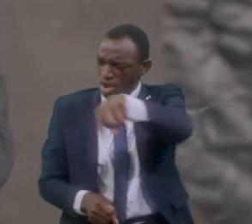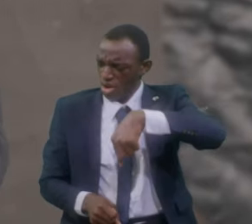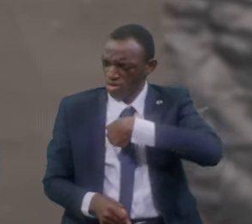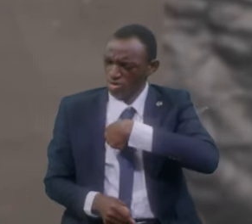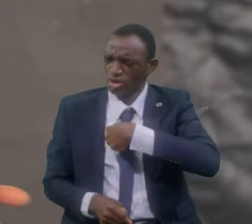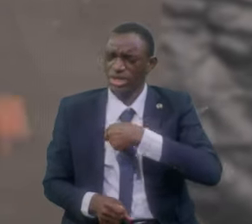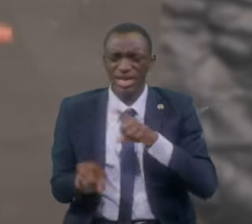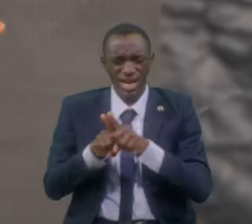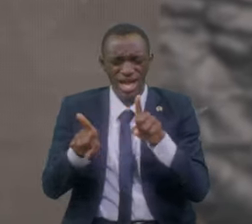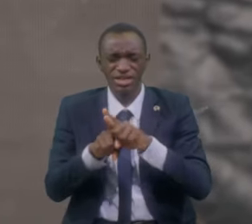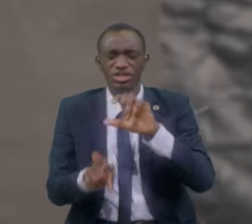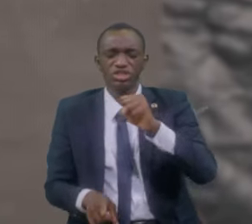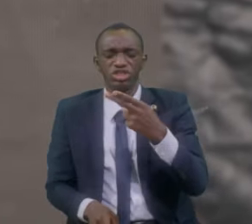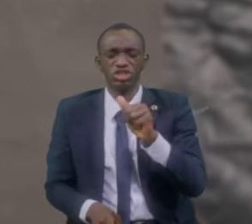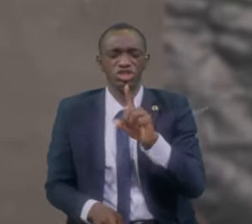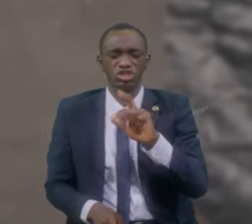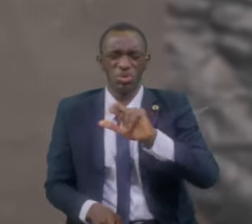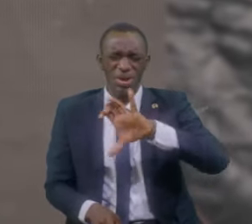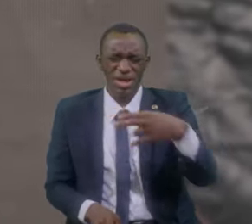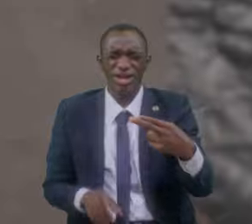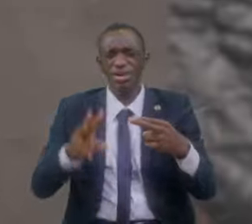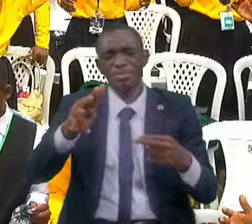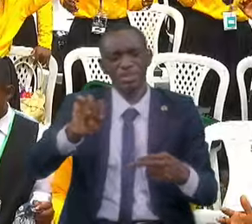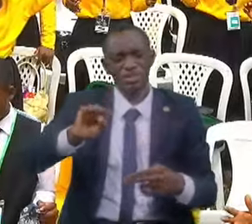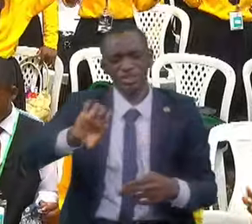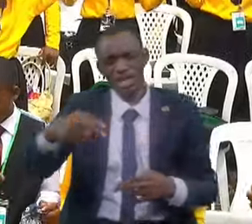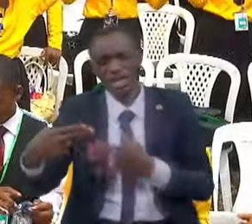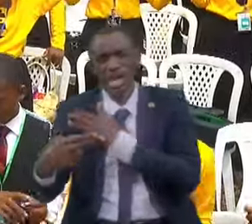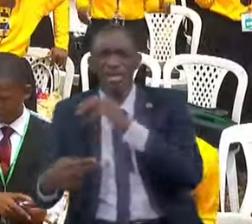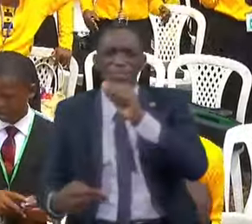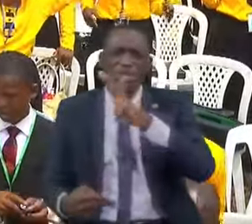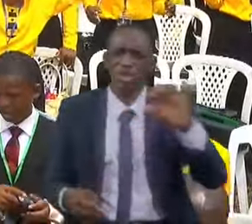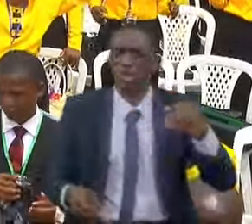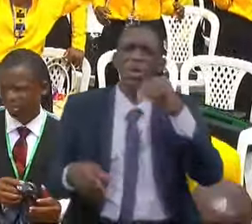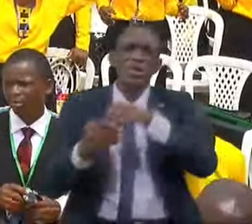Abednego rise up in every congregation.